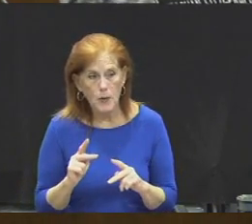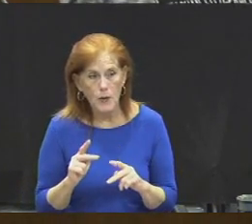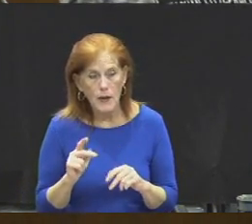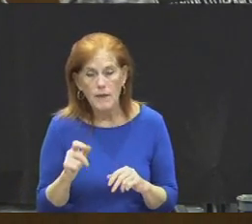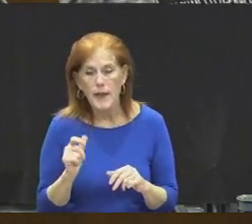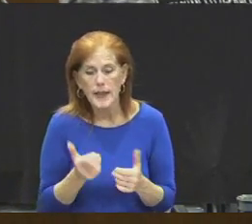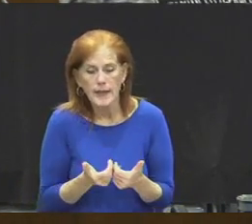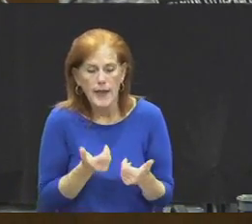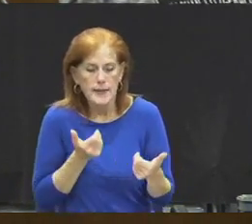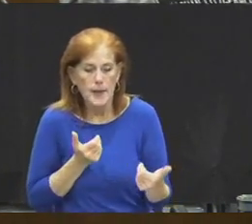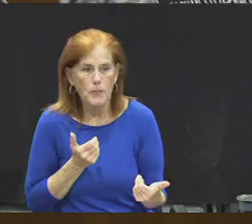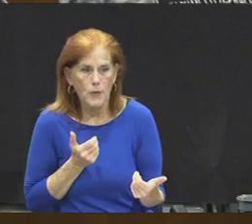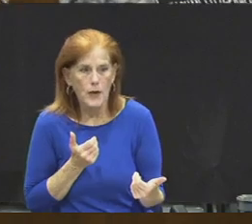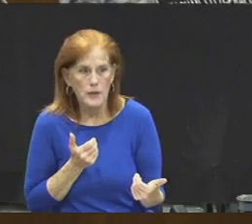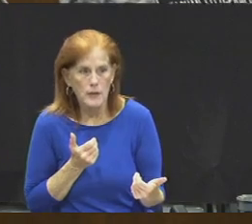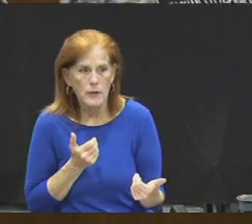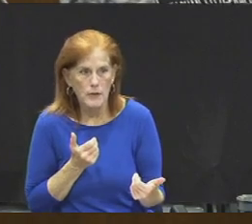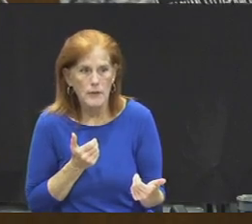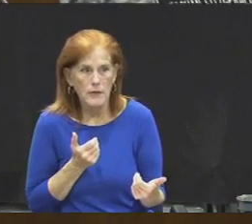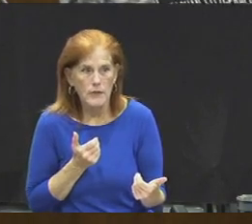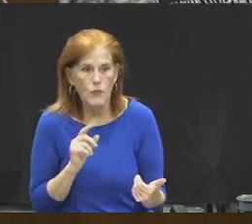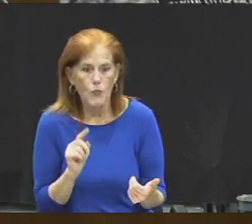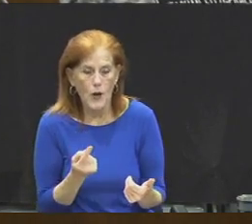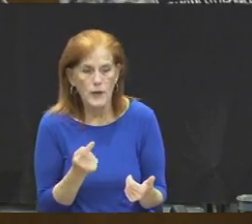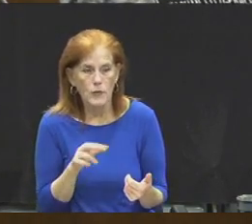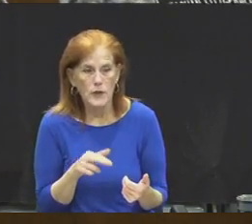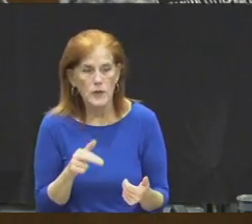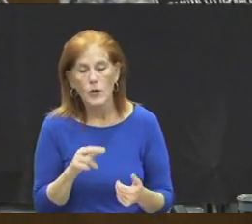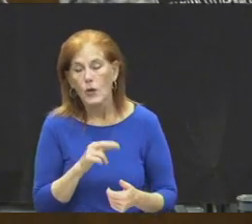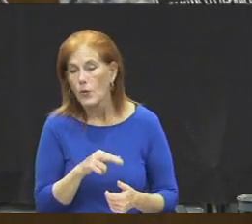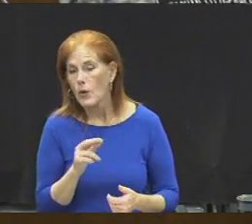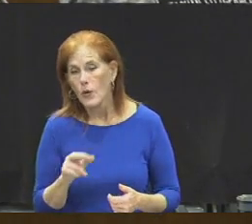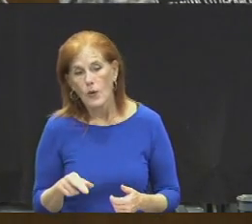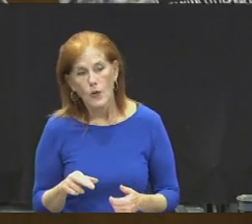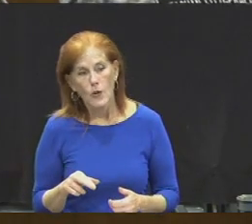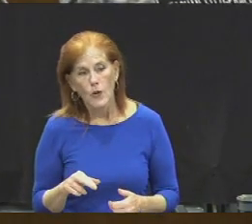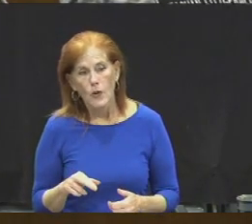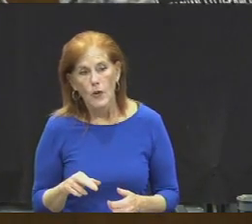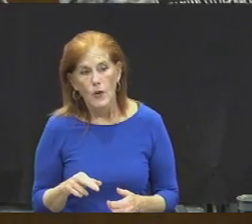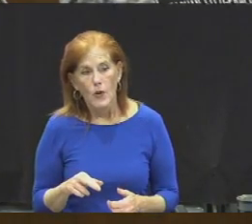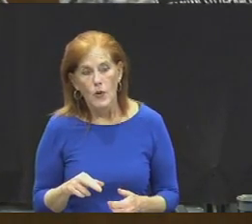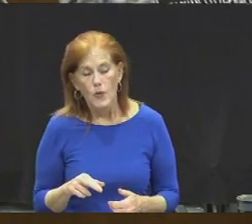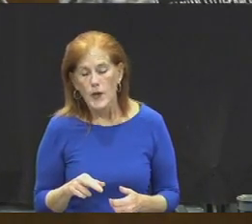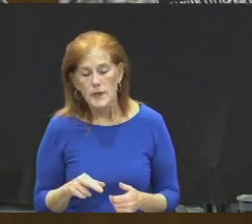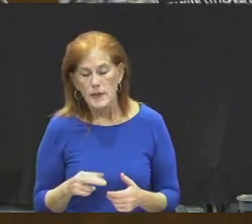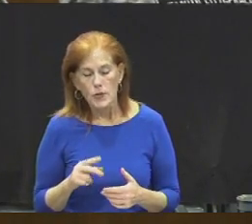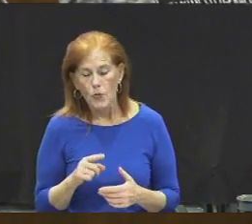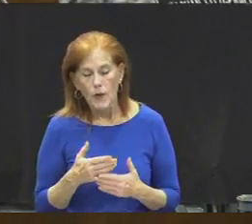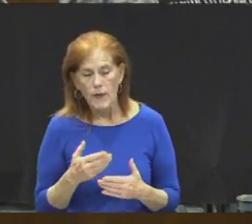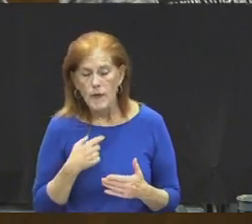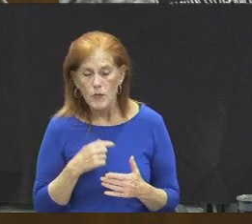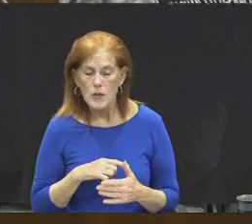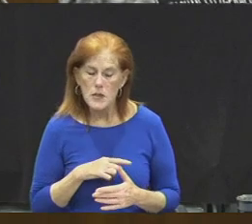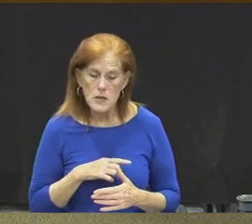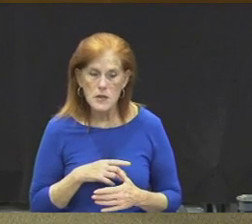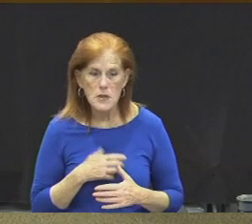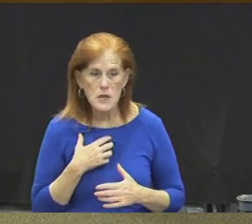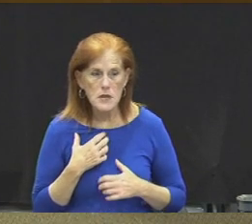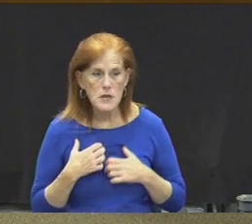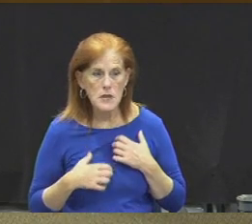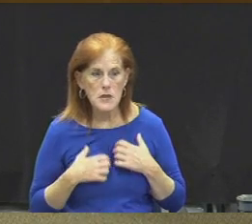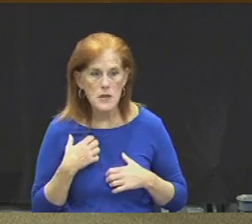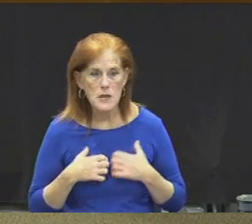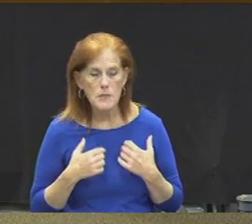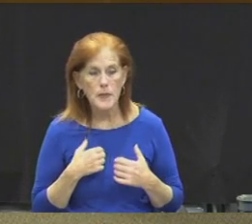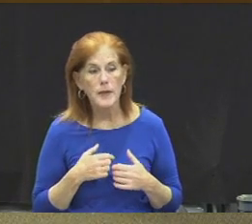need that separation, and so I don't know. Restrooms are a big push button point for me. Well, I think it's